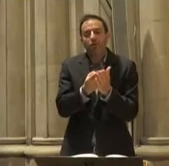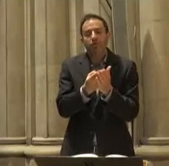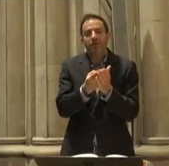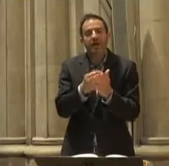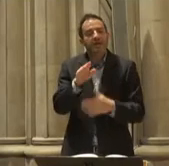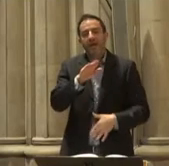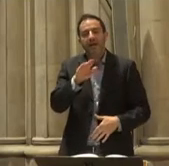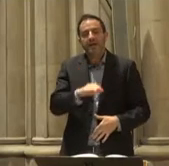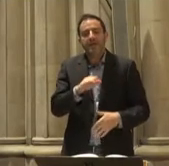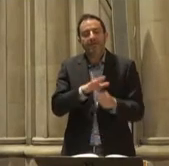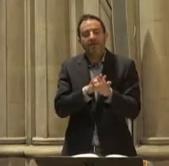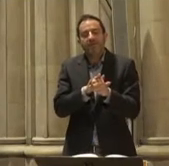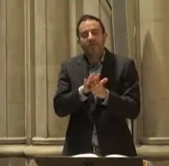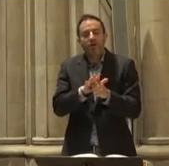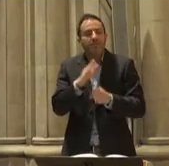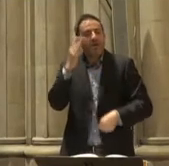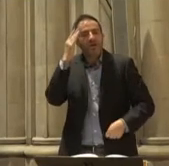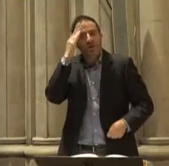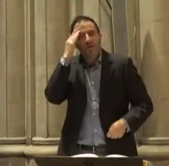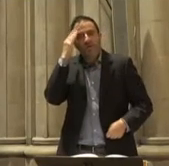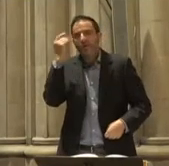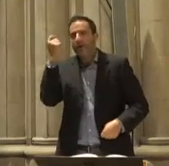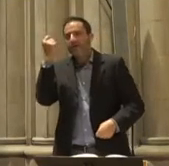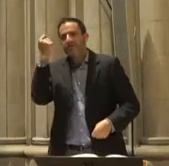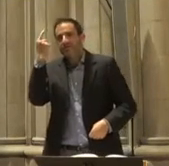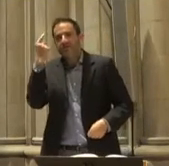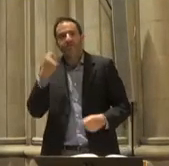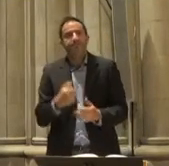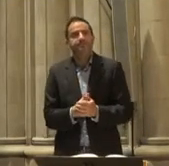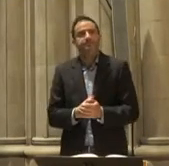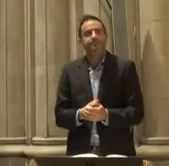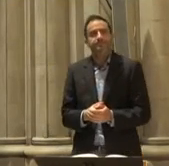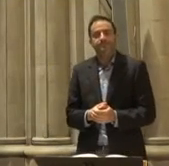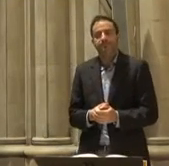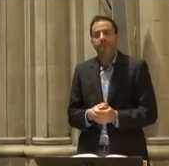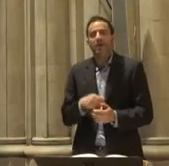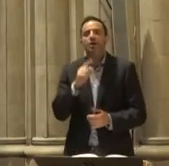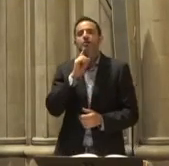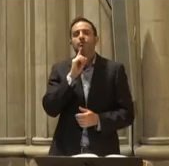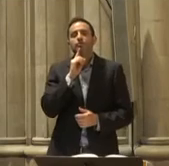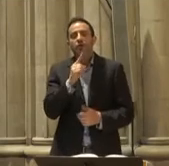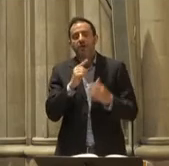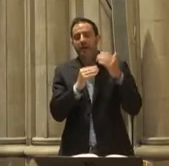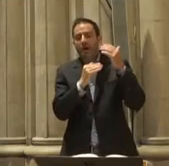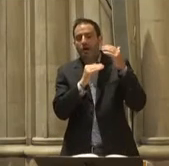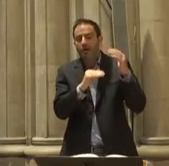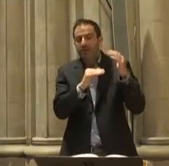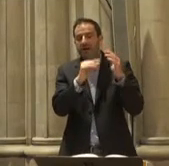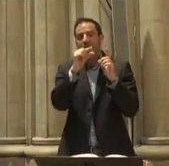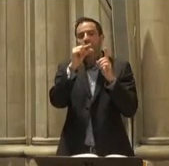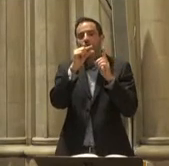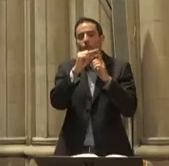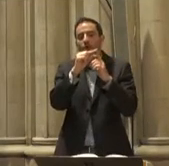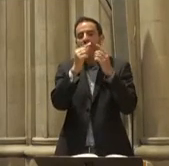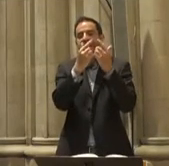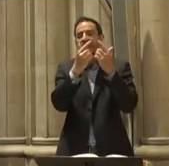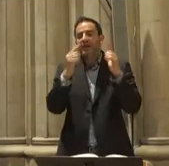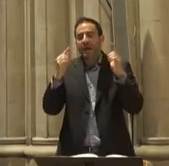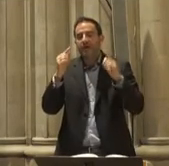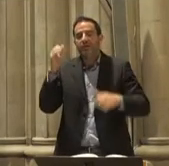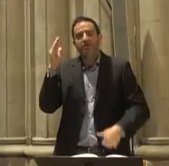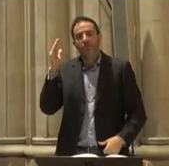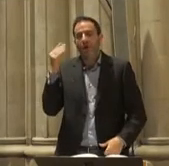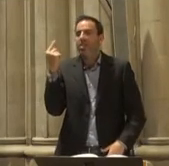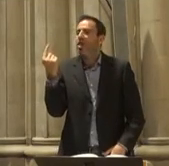be fully known or understood, truth that our limited words and language will